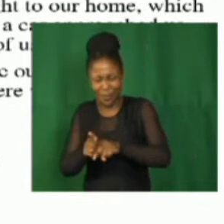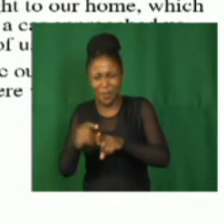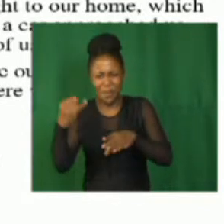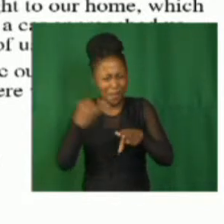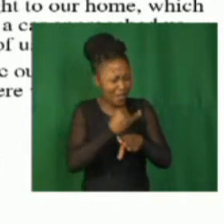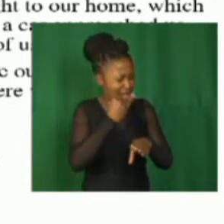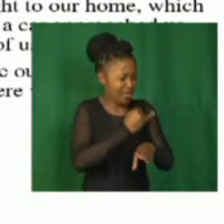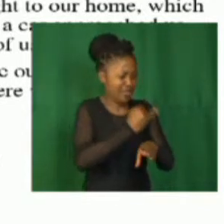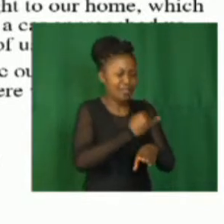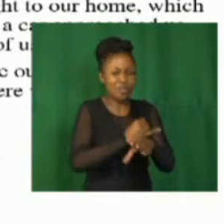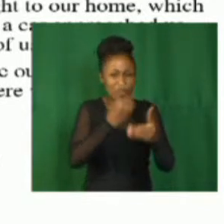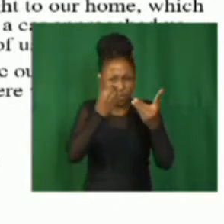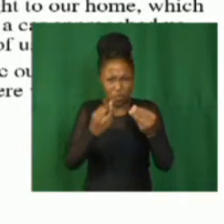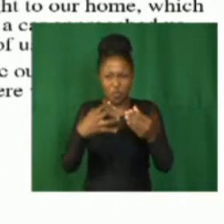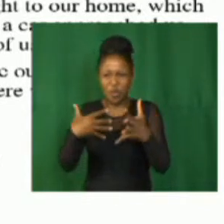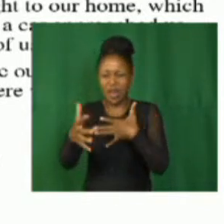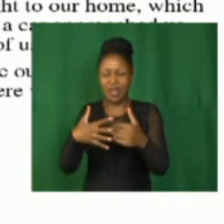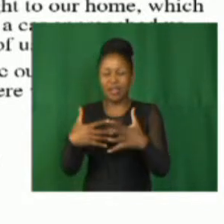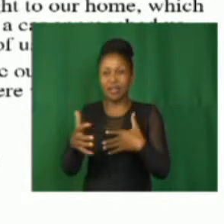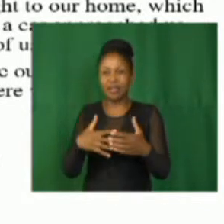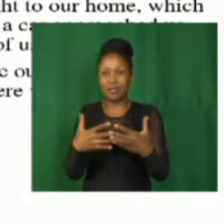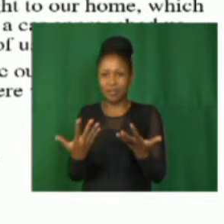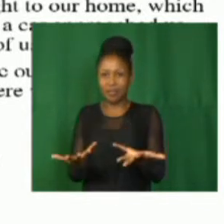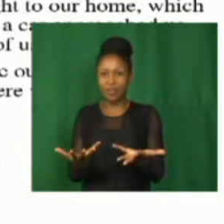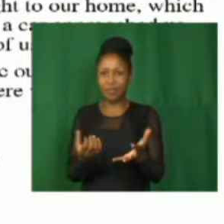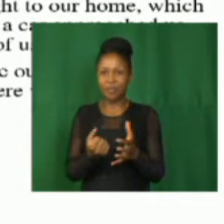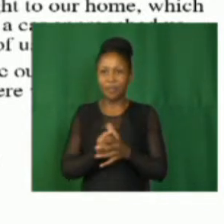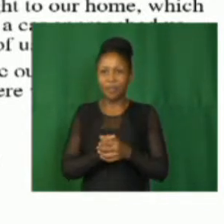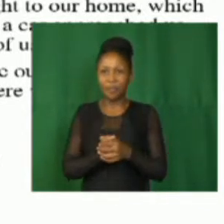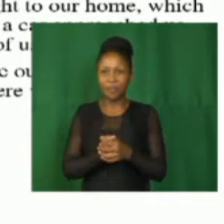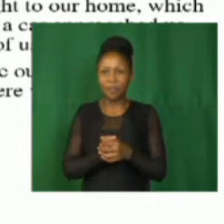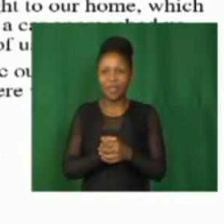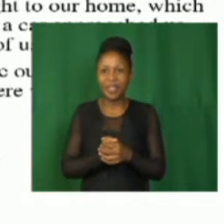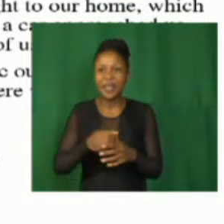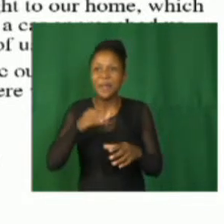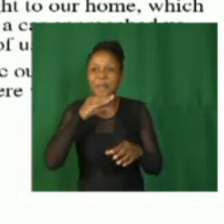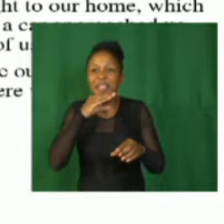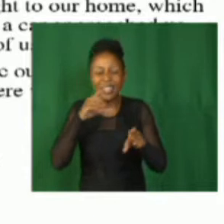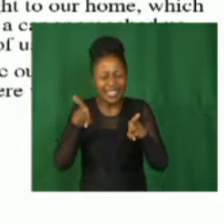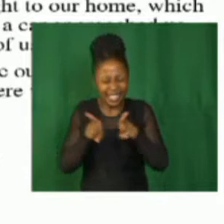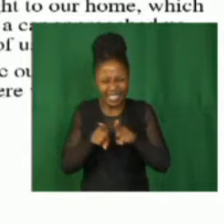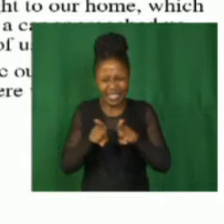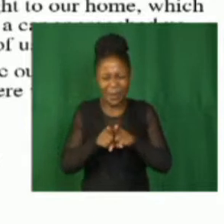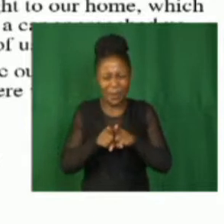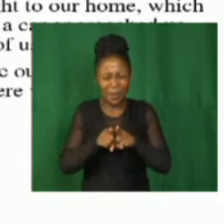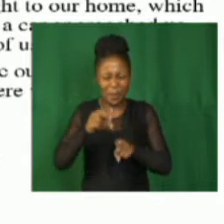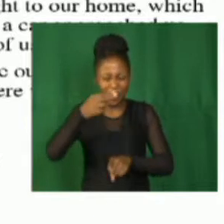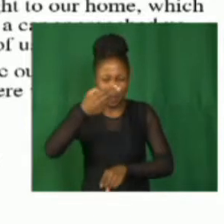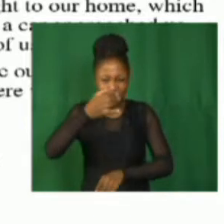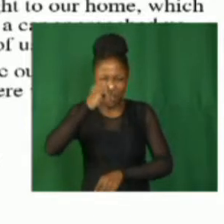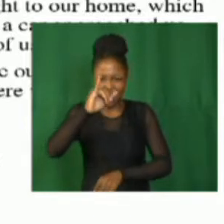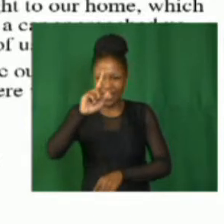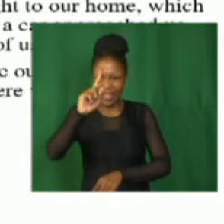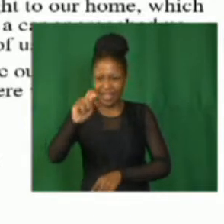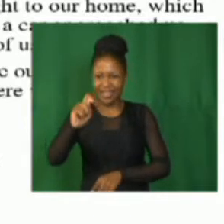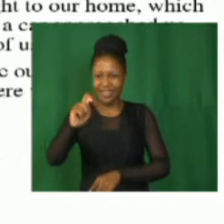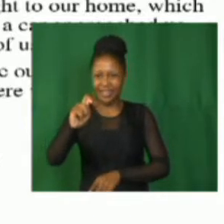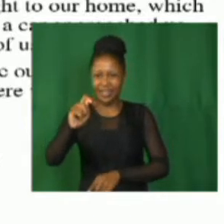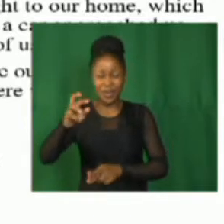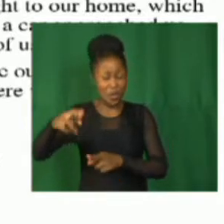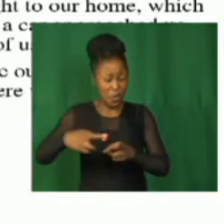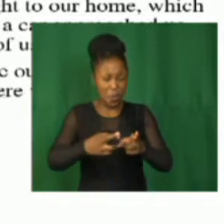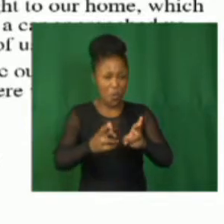fastly. And then it says hit the road. What does hit the road